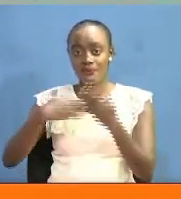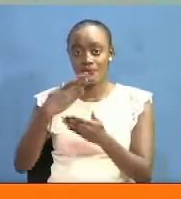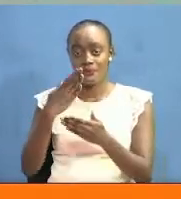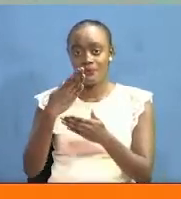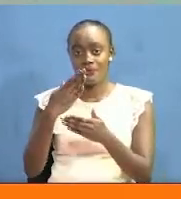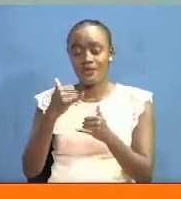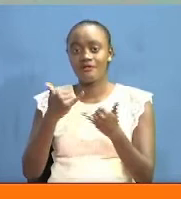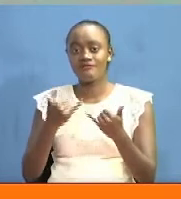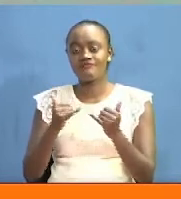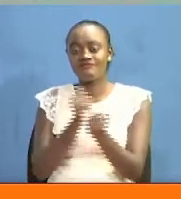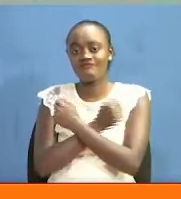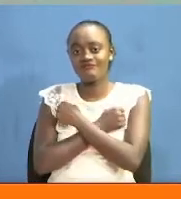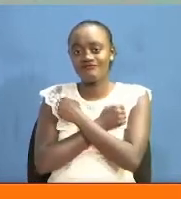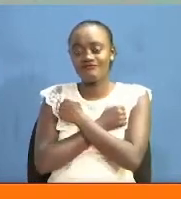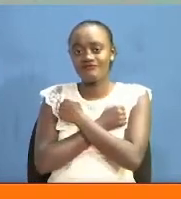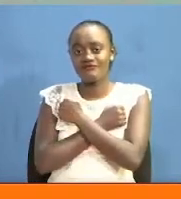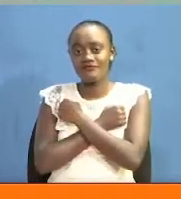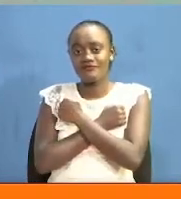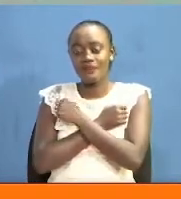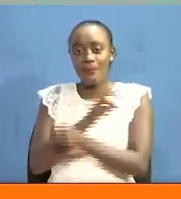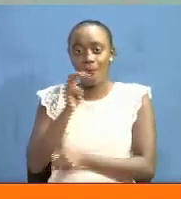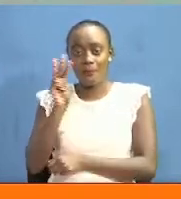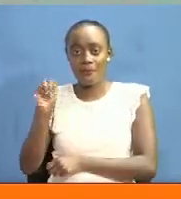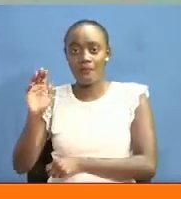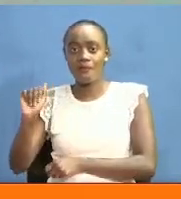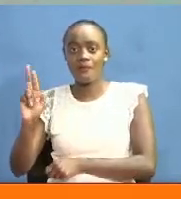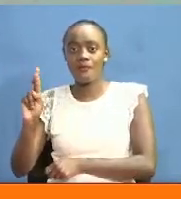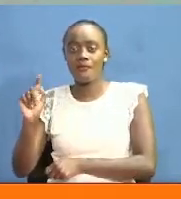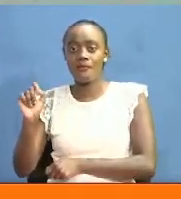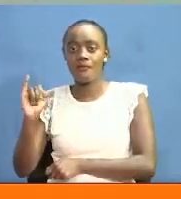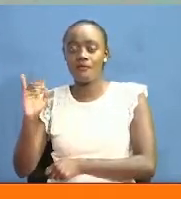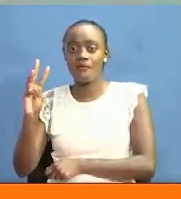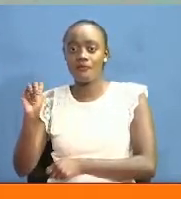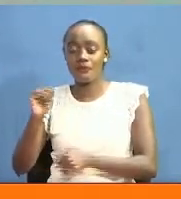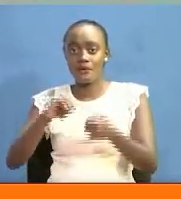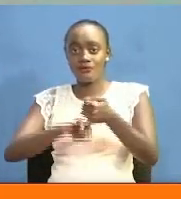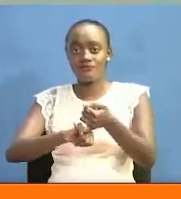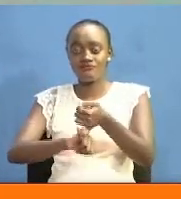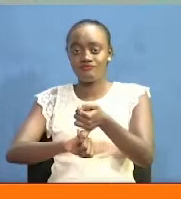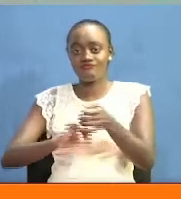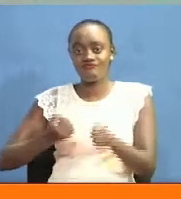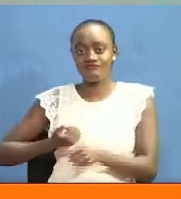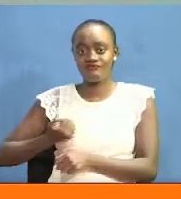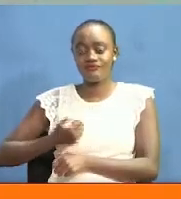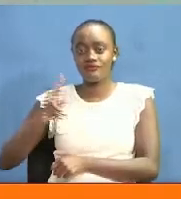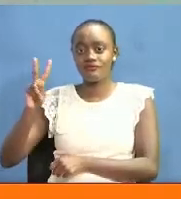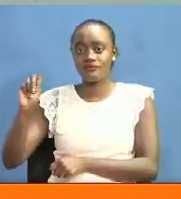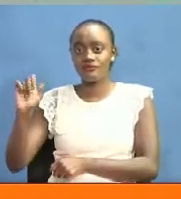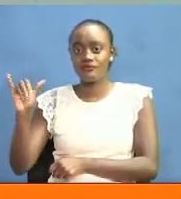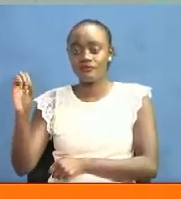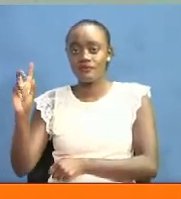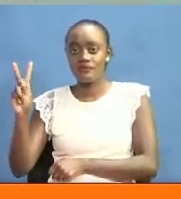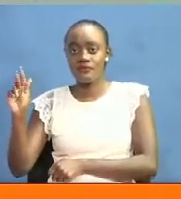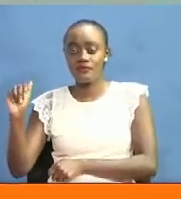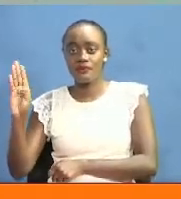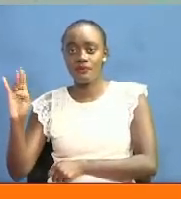Martin today tied the note to the love of his life. Martin wed Nice Nyokabi at a colorful ceremony that was held at Kenyatta University